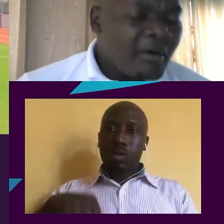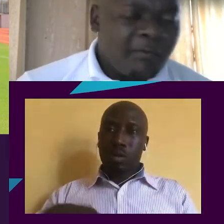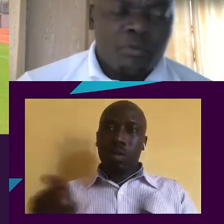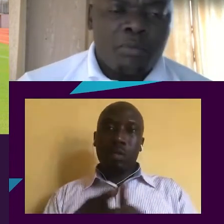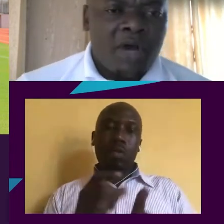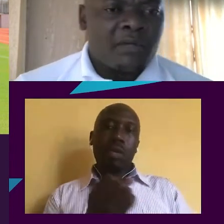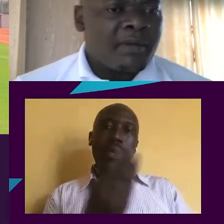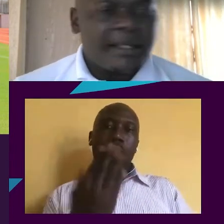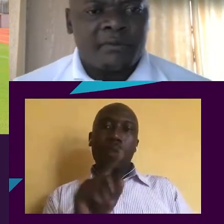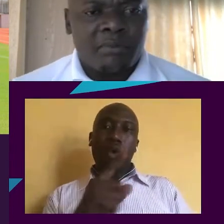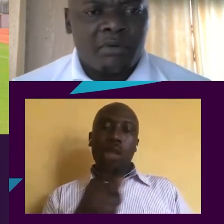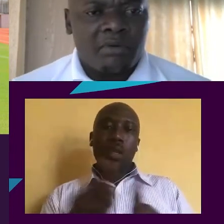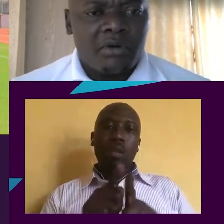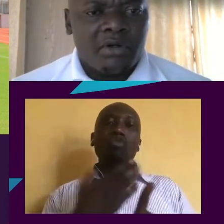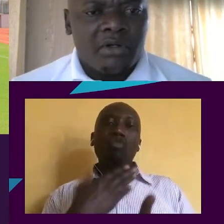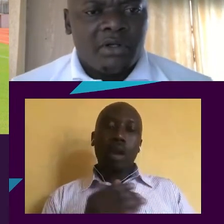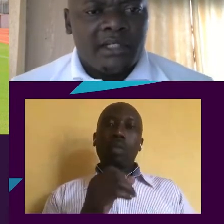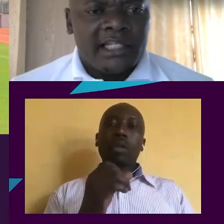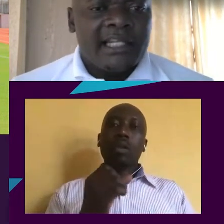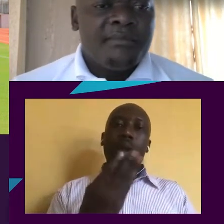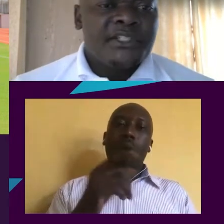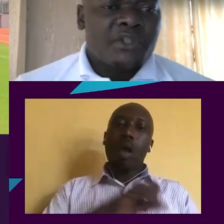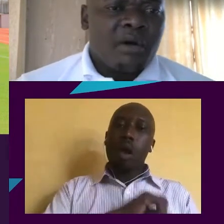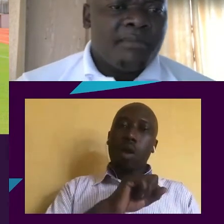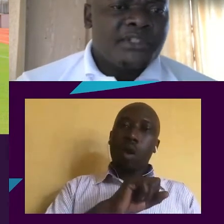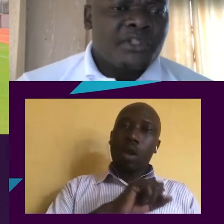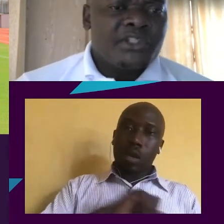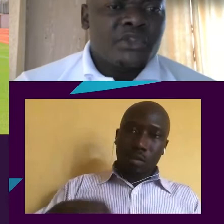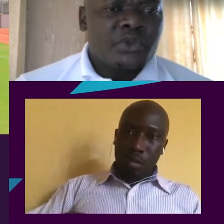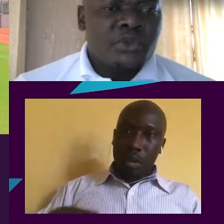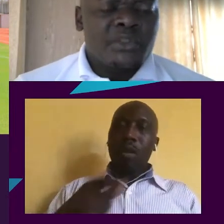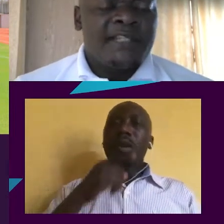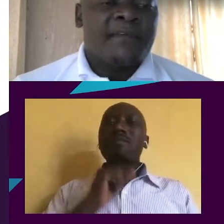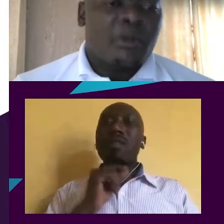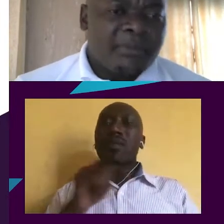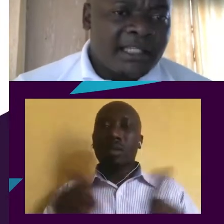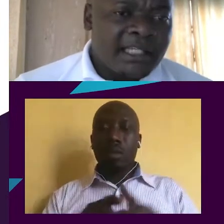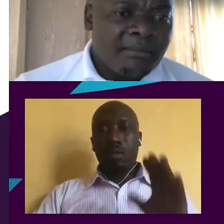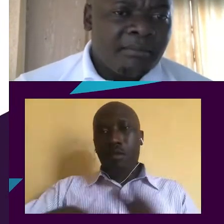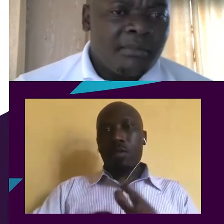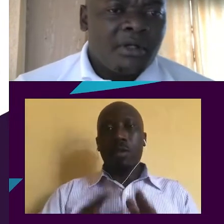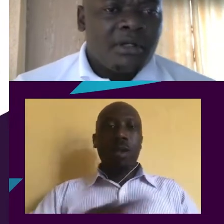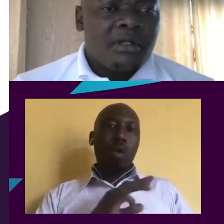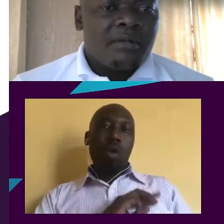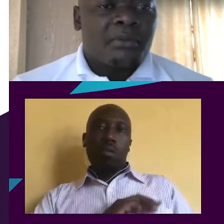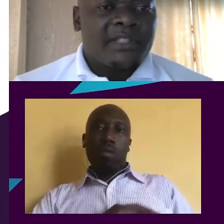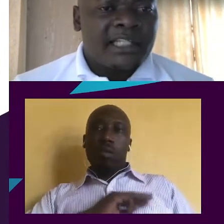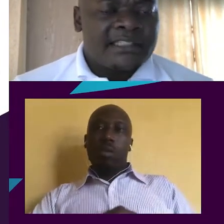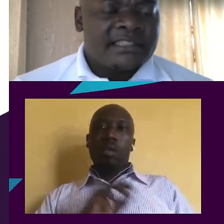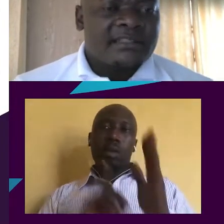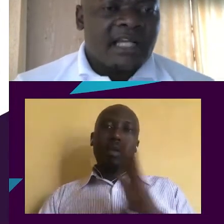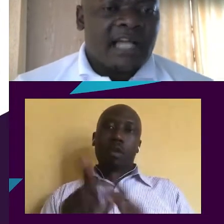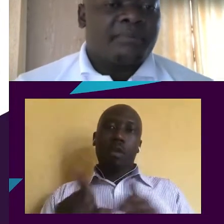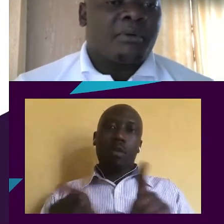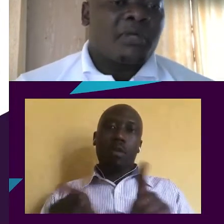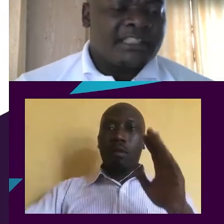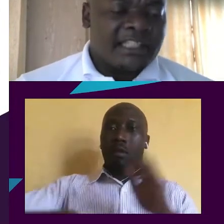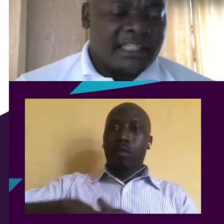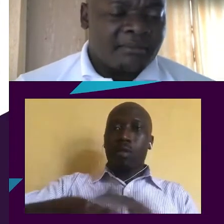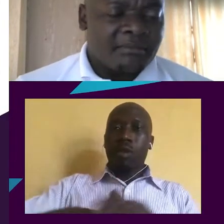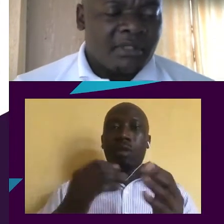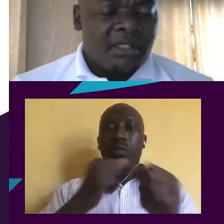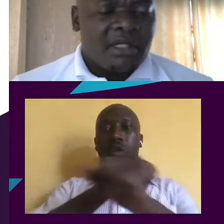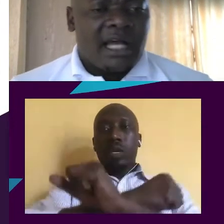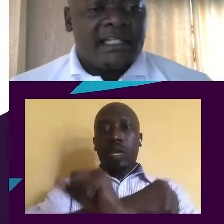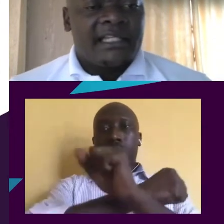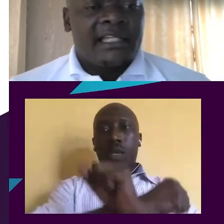one in male football and women football. Then the mission, our mission is to develop the game, protect and promote